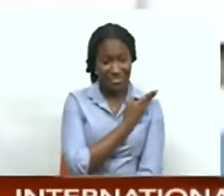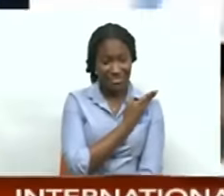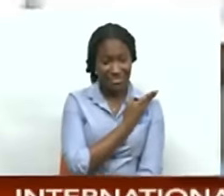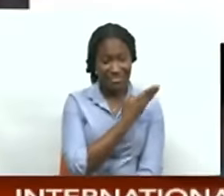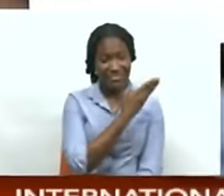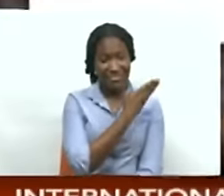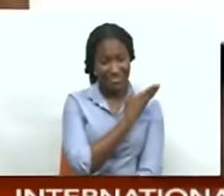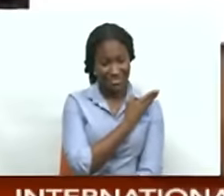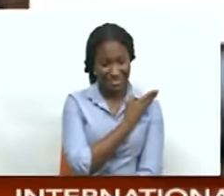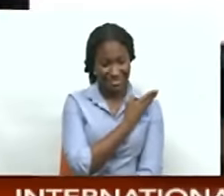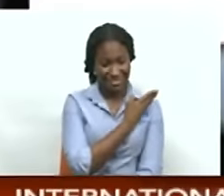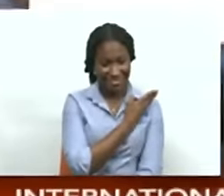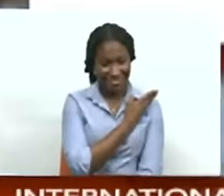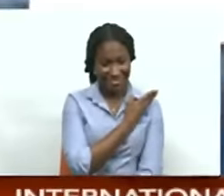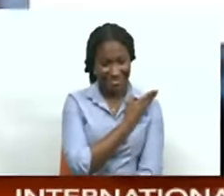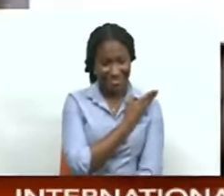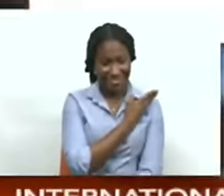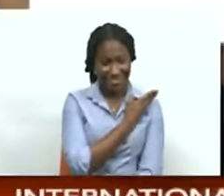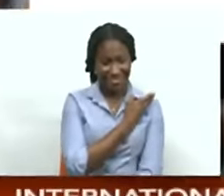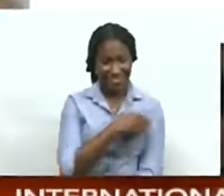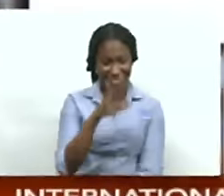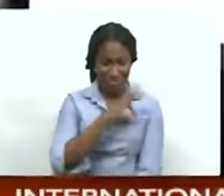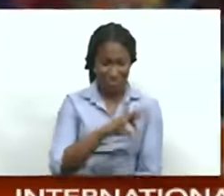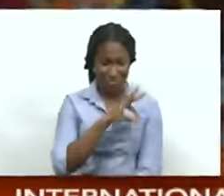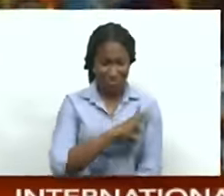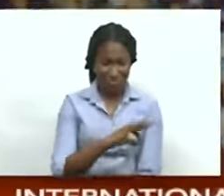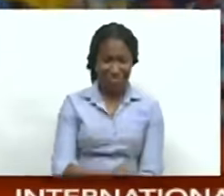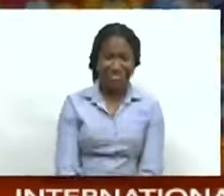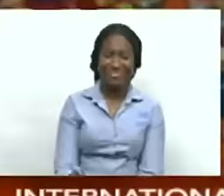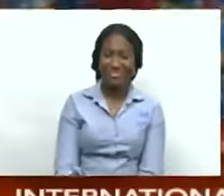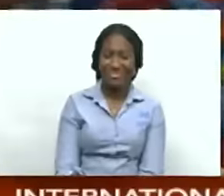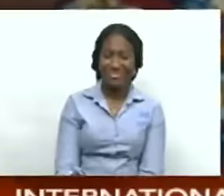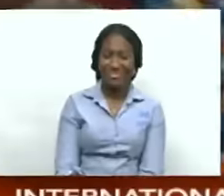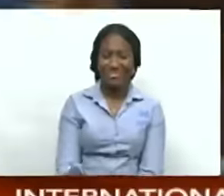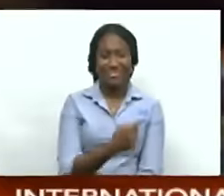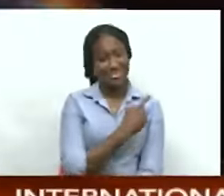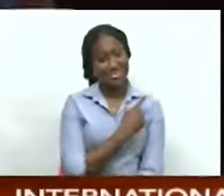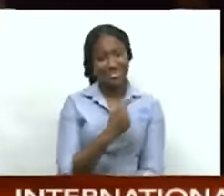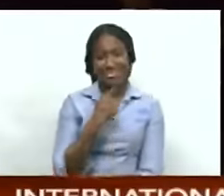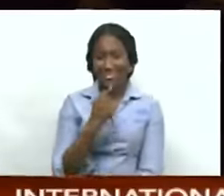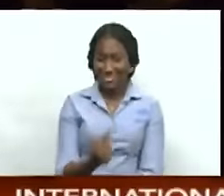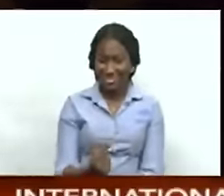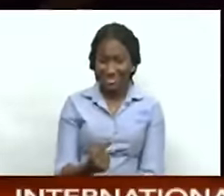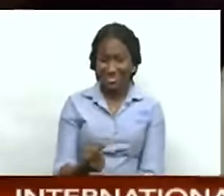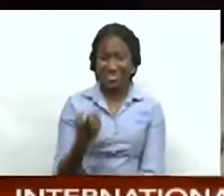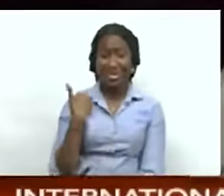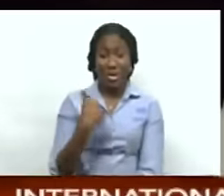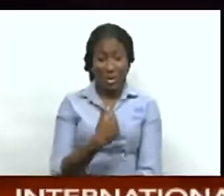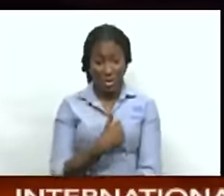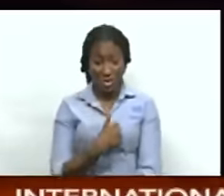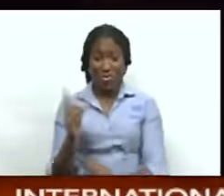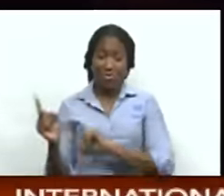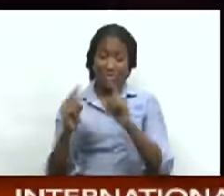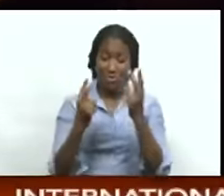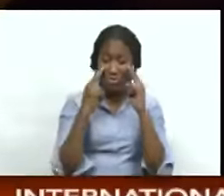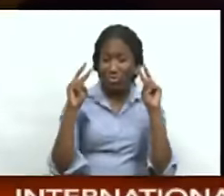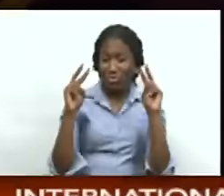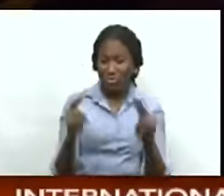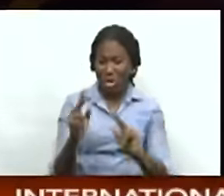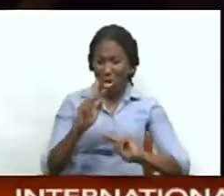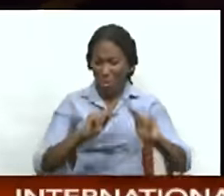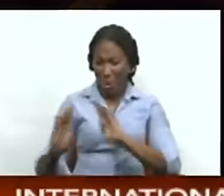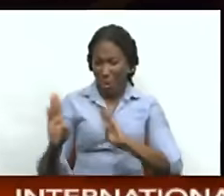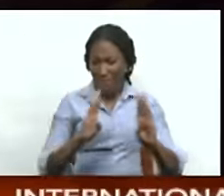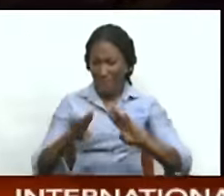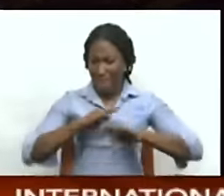culture. It's Zale. And they say it's a bad behavior zone, so let me see how bad they really behaving. They stop number two. Let's go, let's